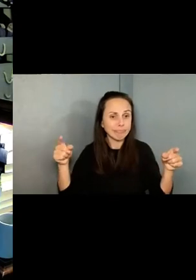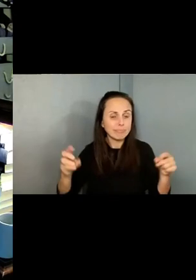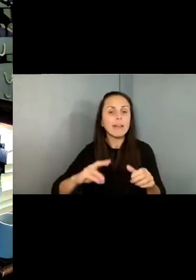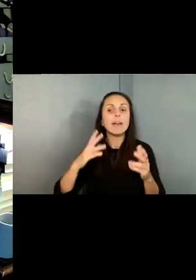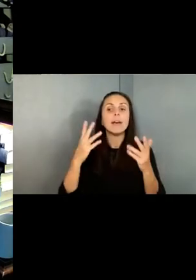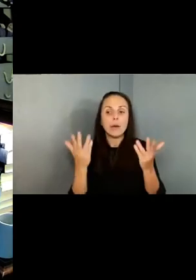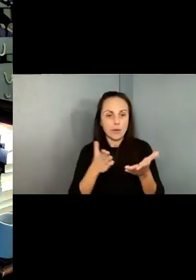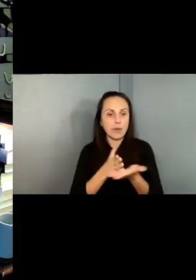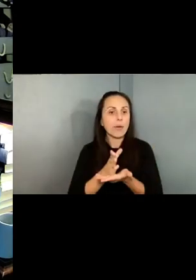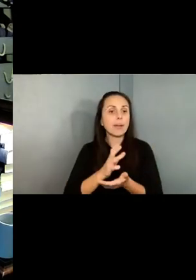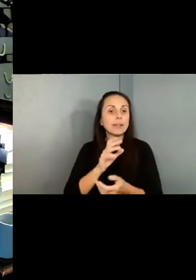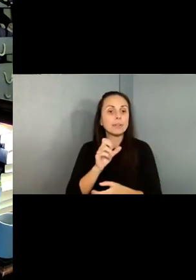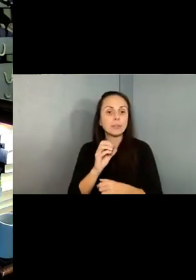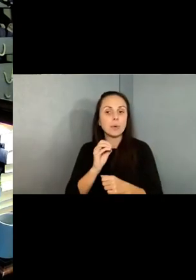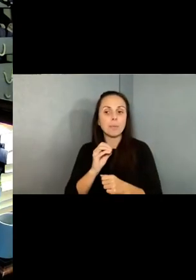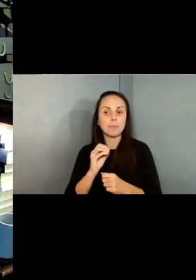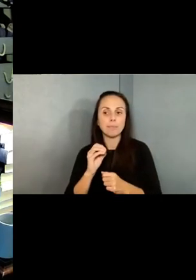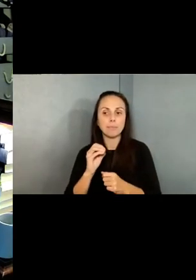So,